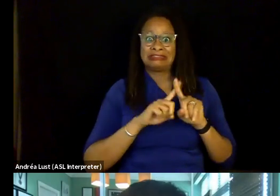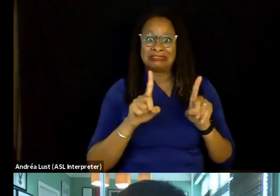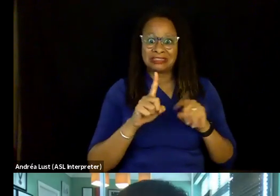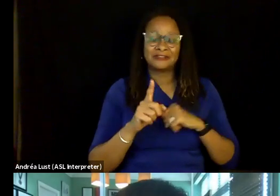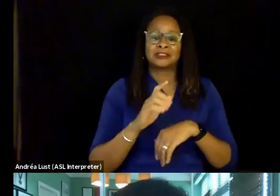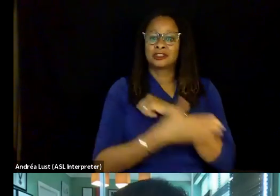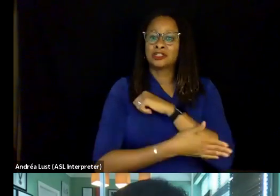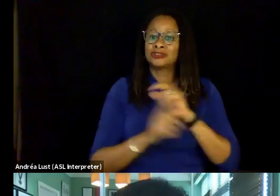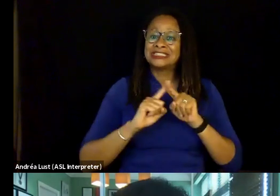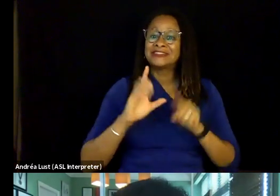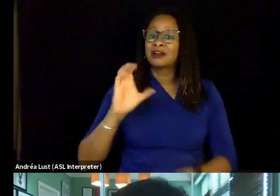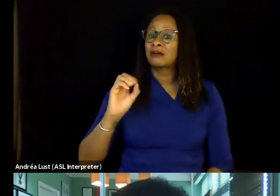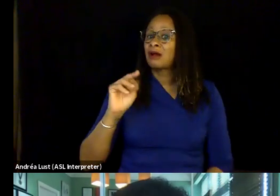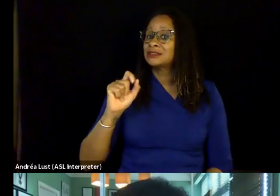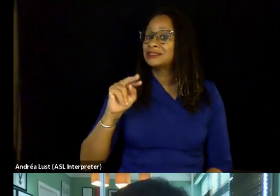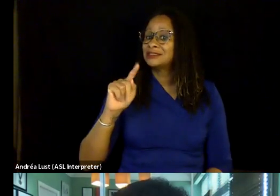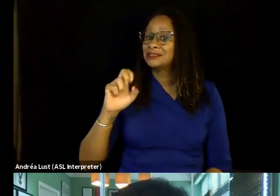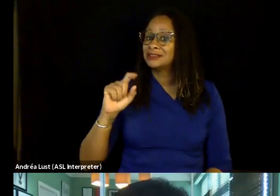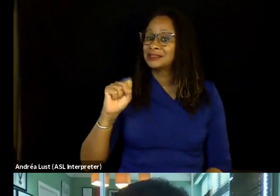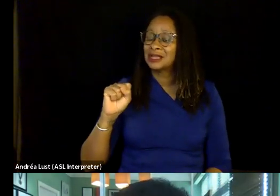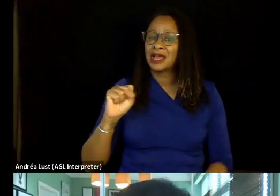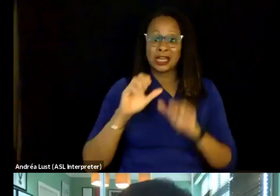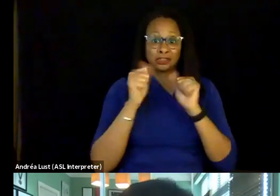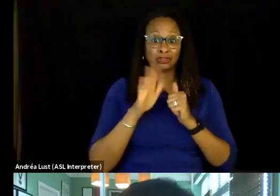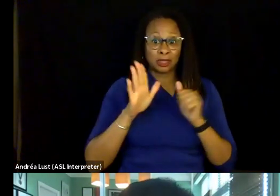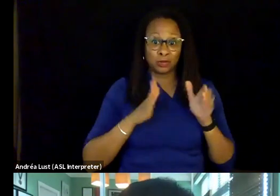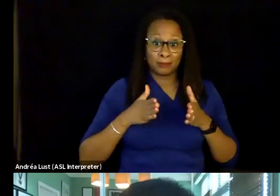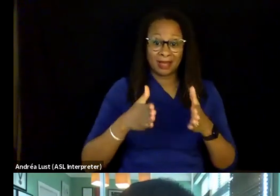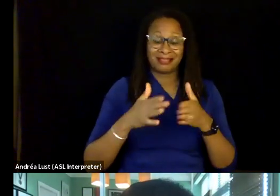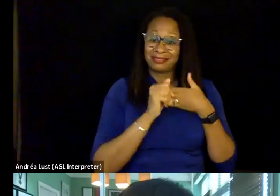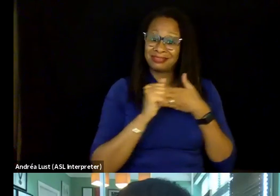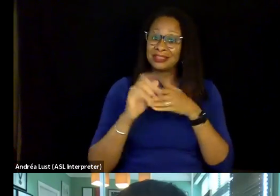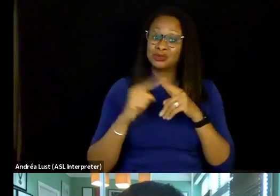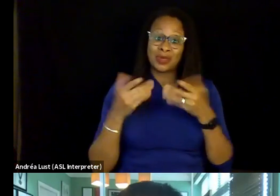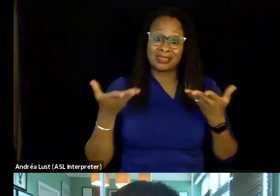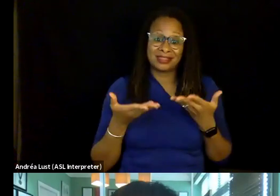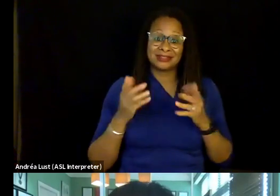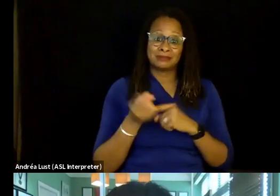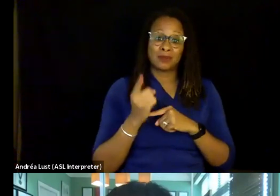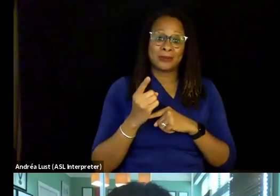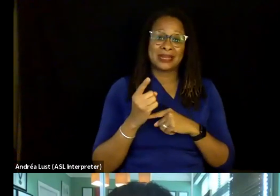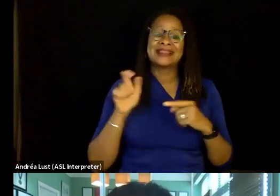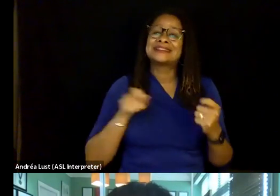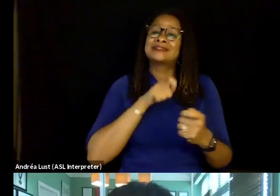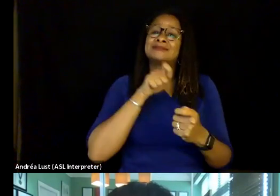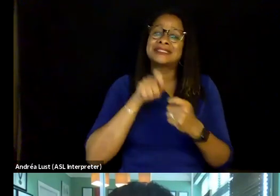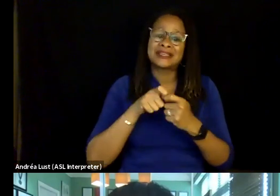shape your paths and led you to this moment and to this particular story?